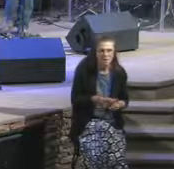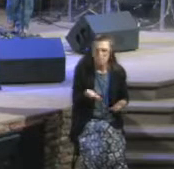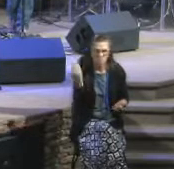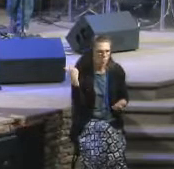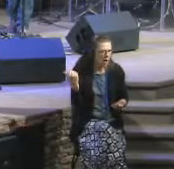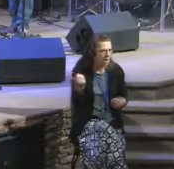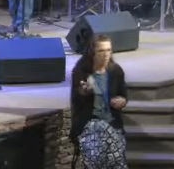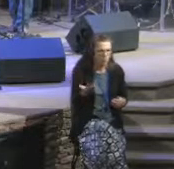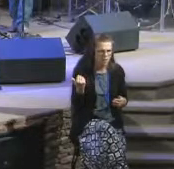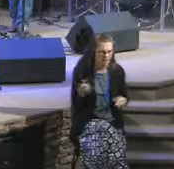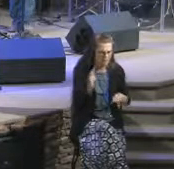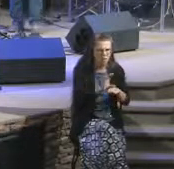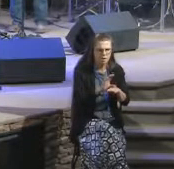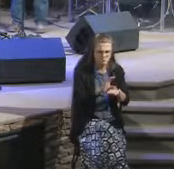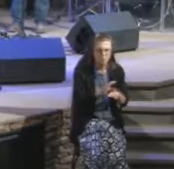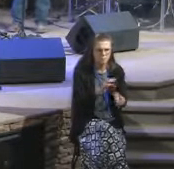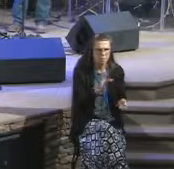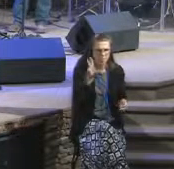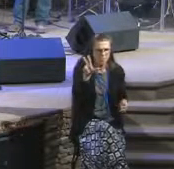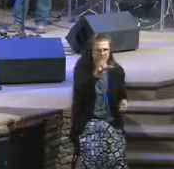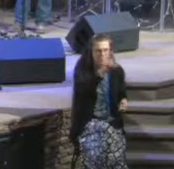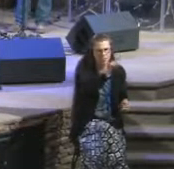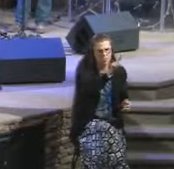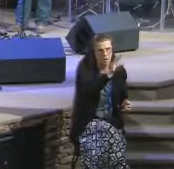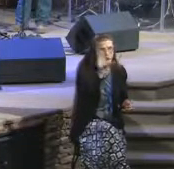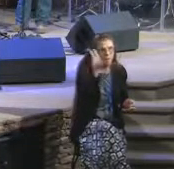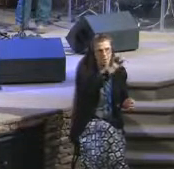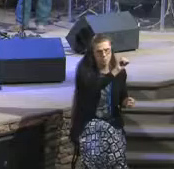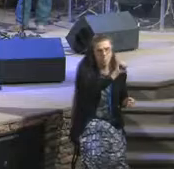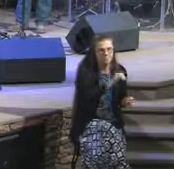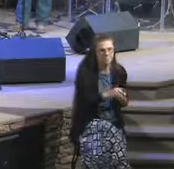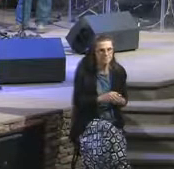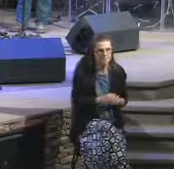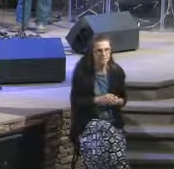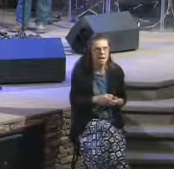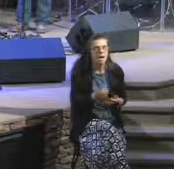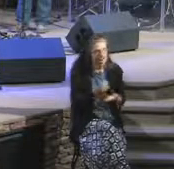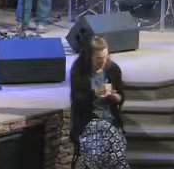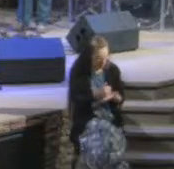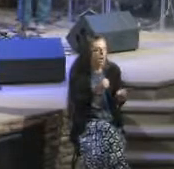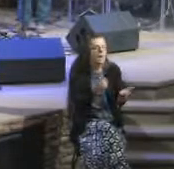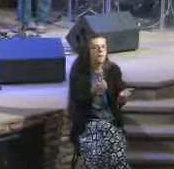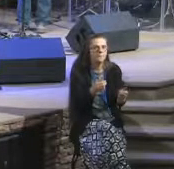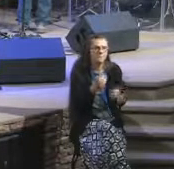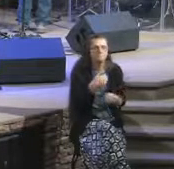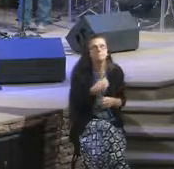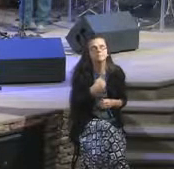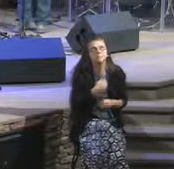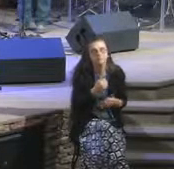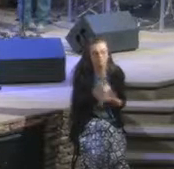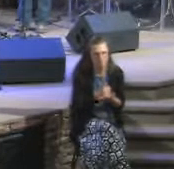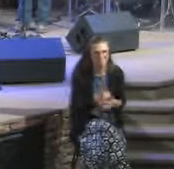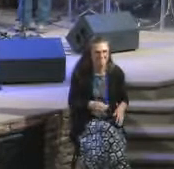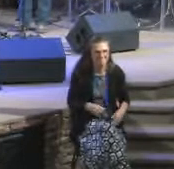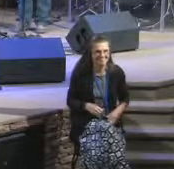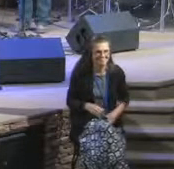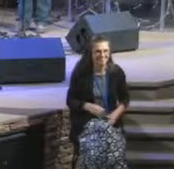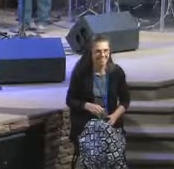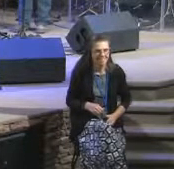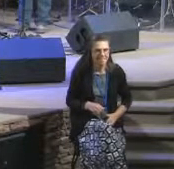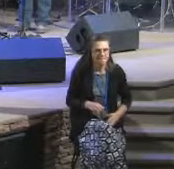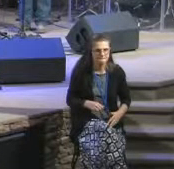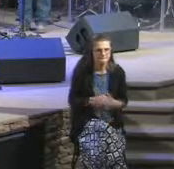after the morning service on the 30th. So whoever can stay and help with that, please do. That'd just be a lot simpler than having everybody come back on an evening where we're